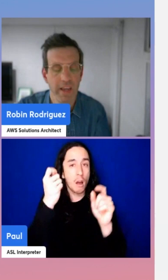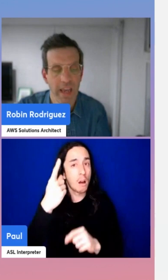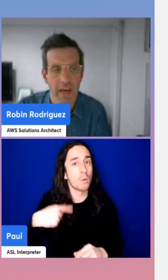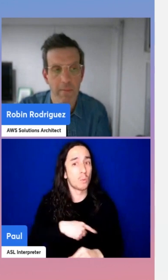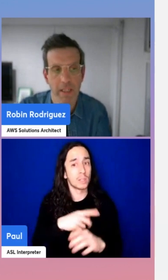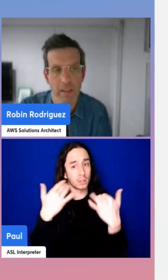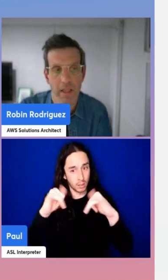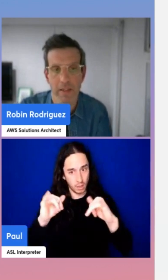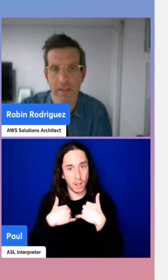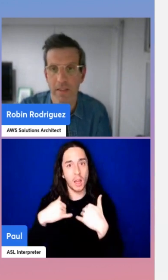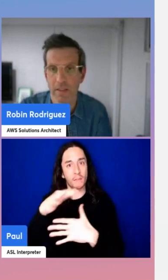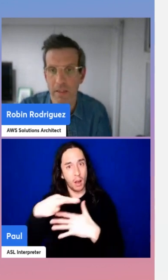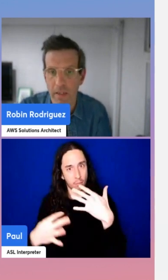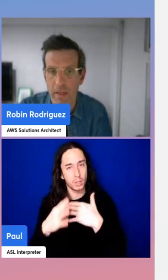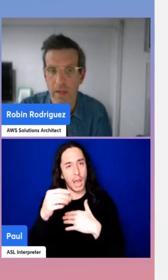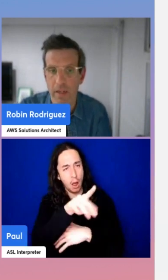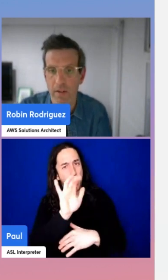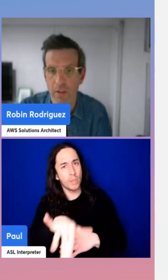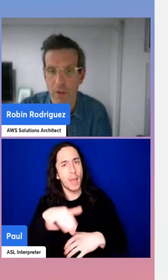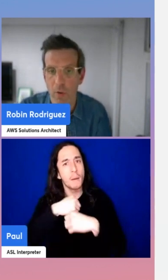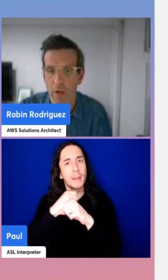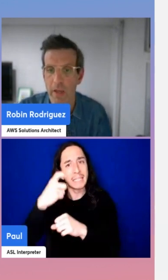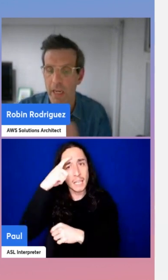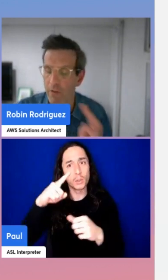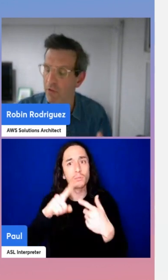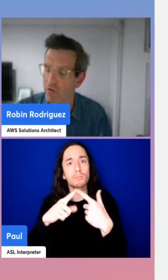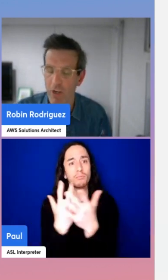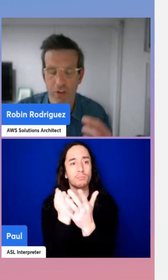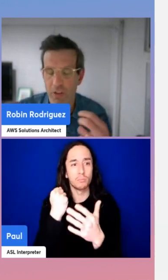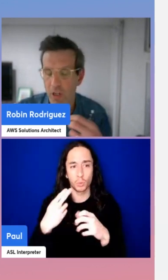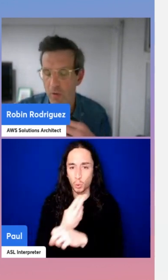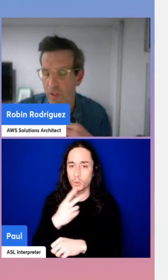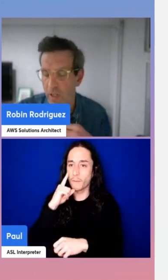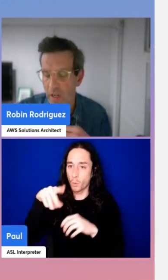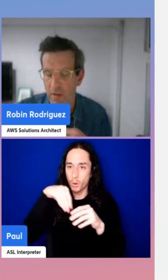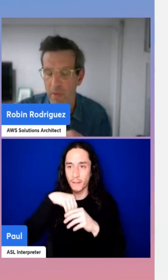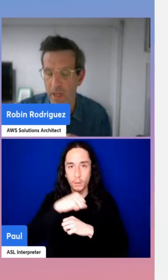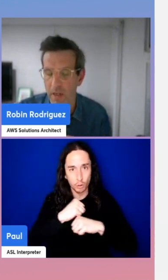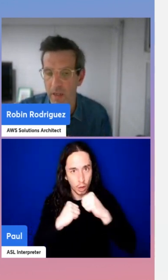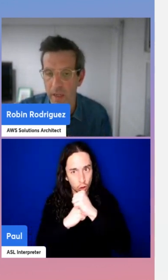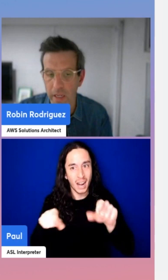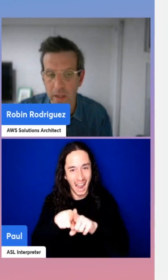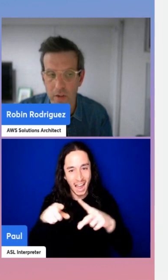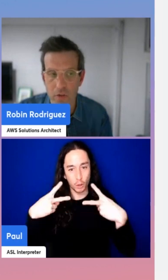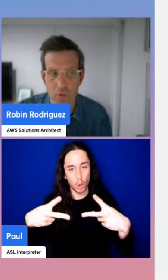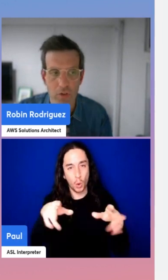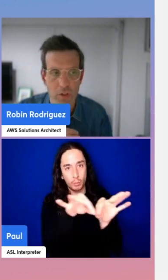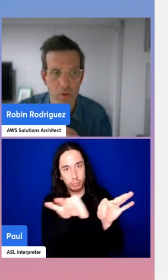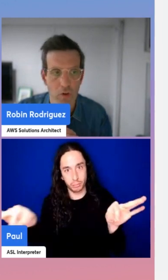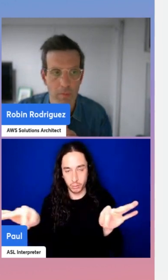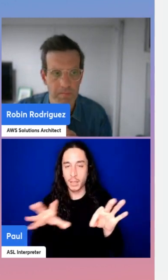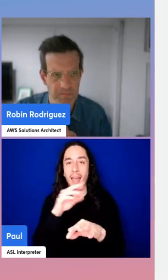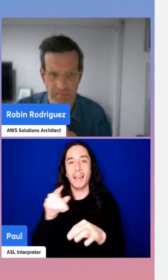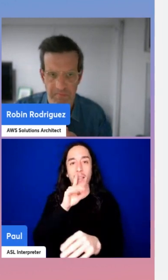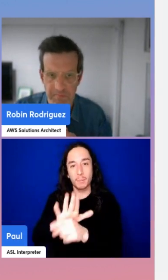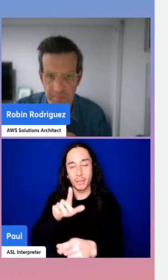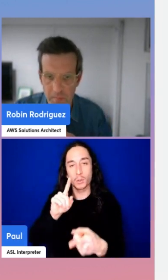options, and it makes a lot of sense to get it into infrastructure as code, get it committed into source